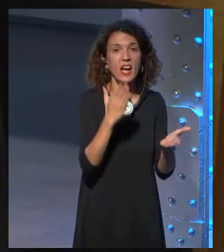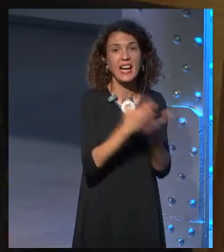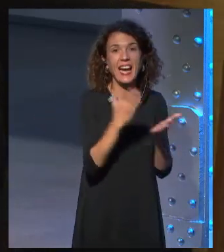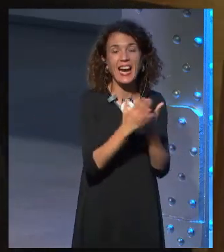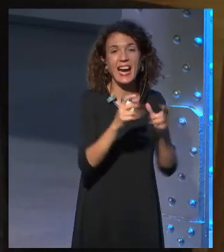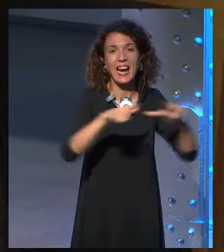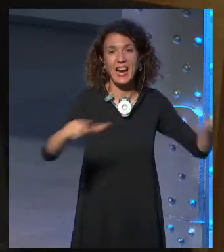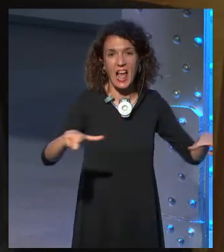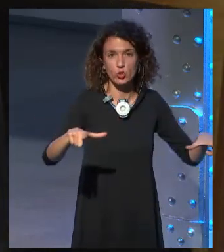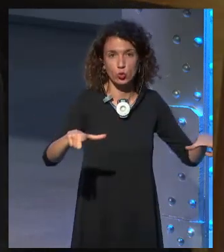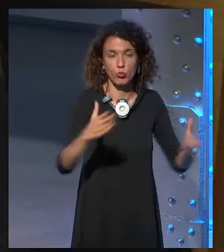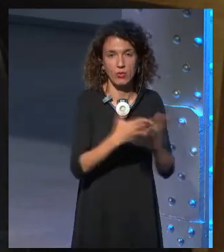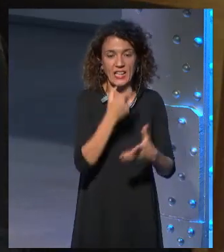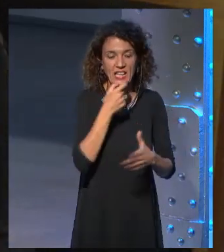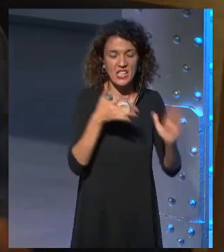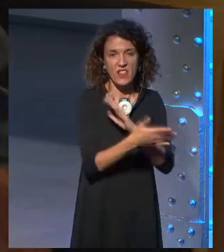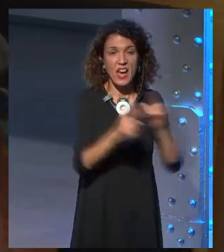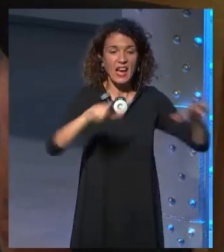The classroom,